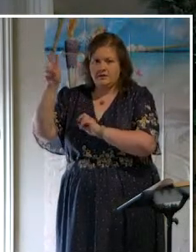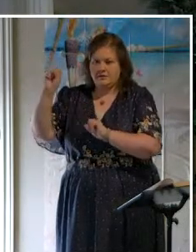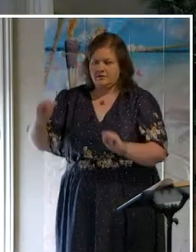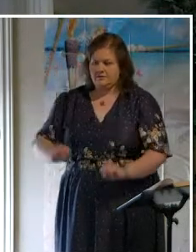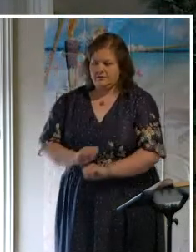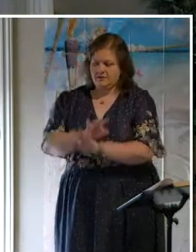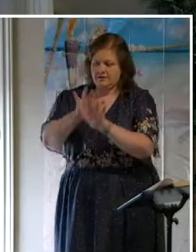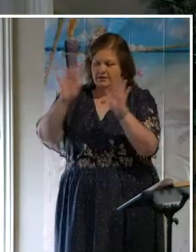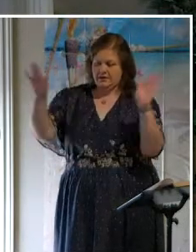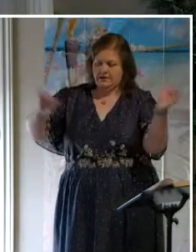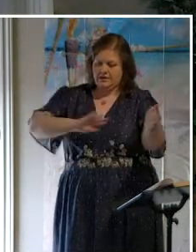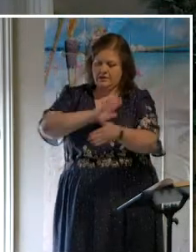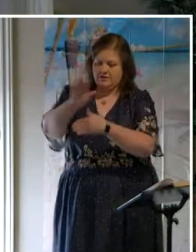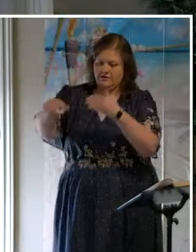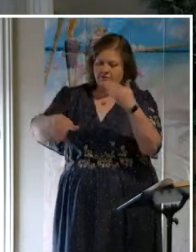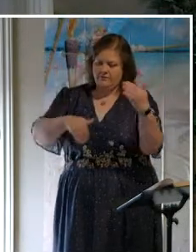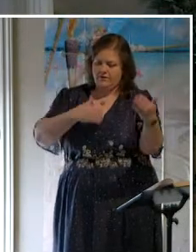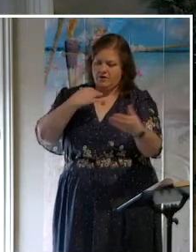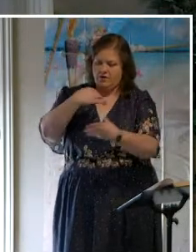Light of all